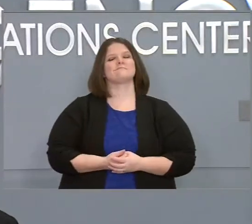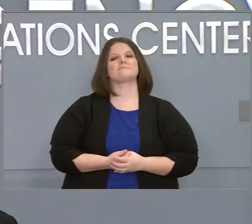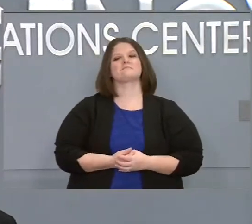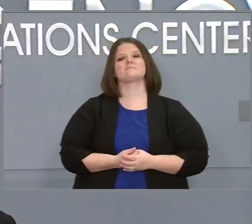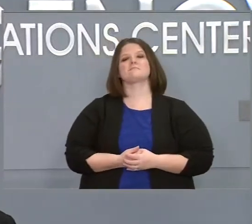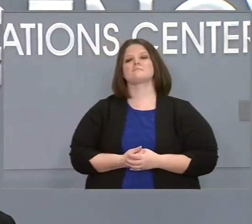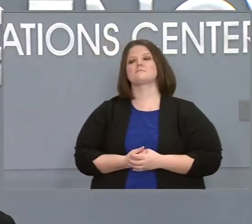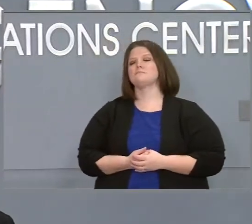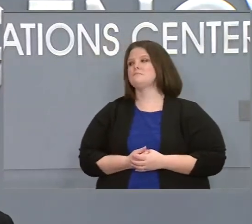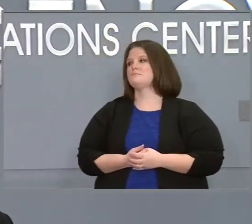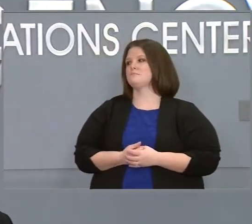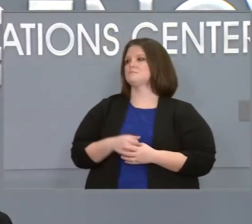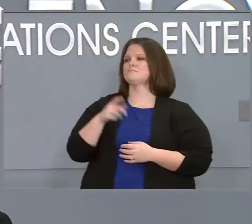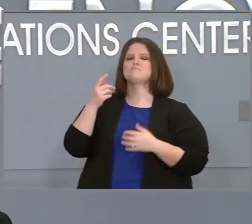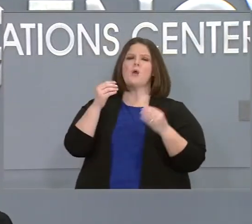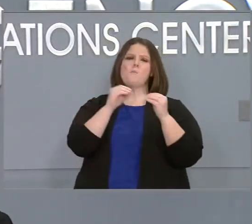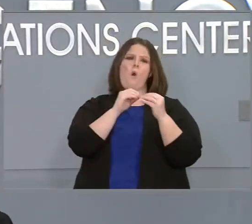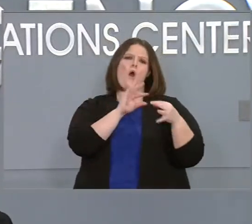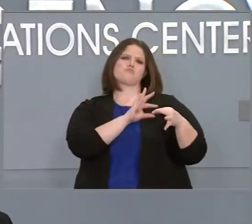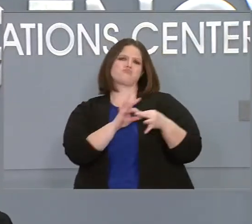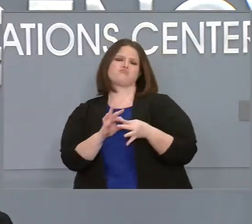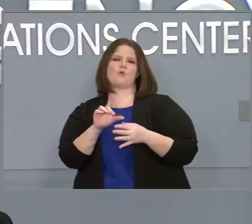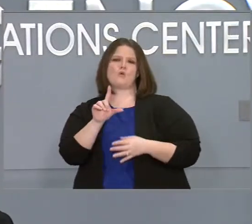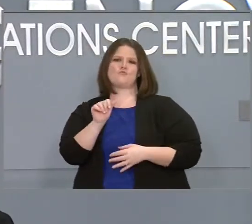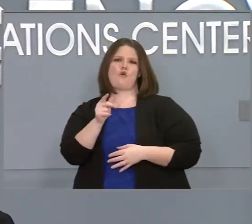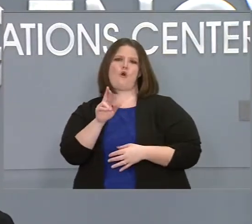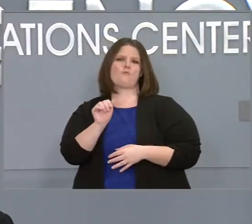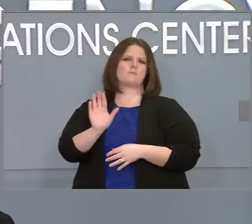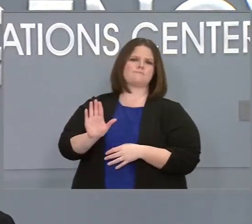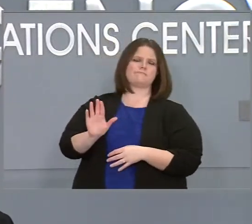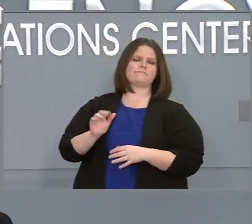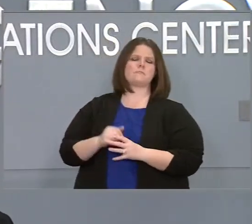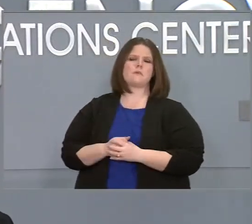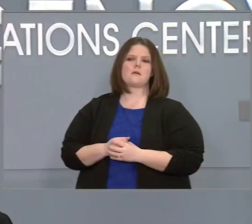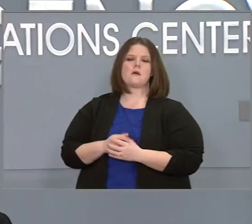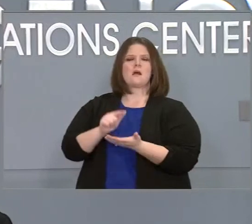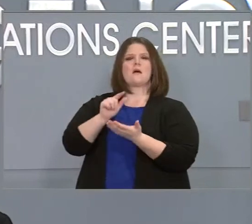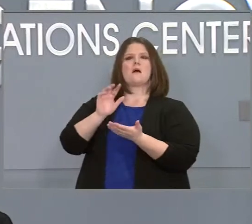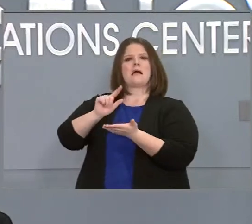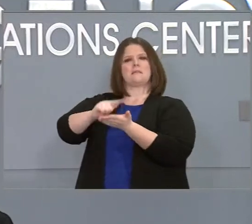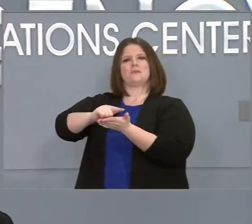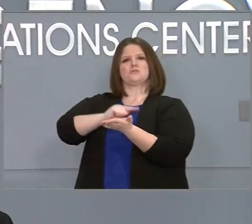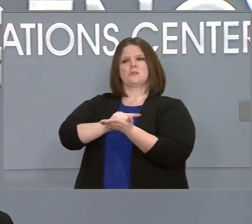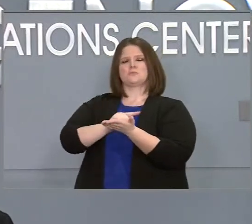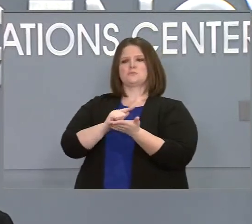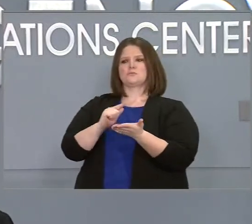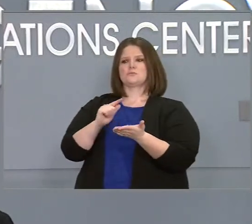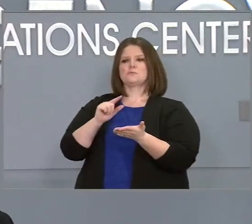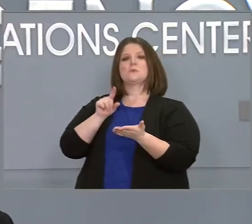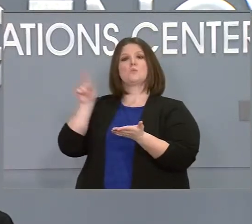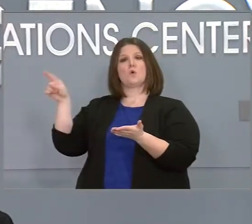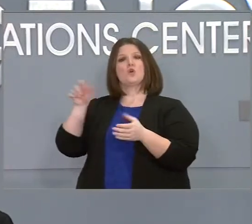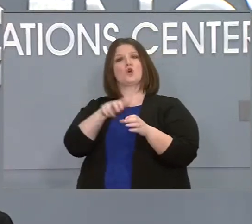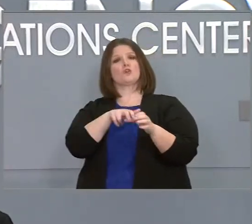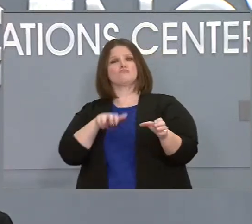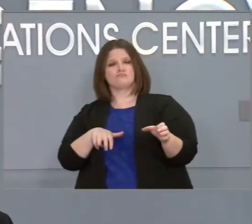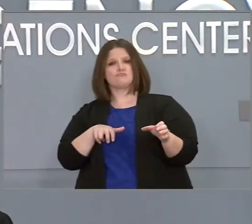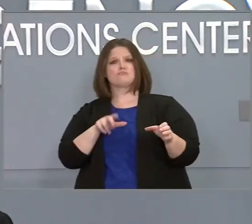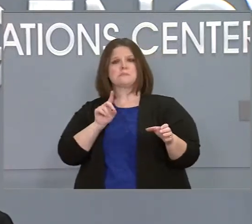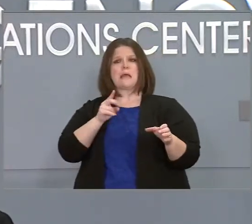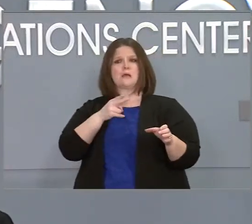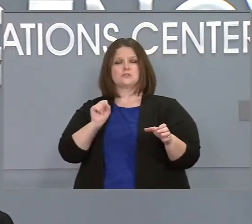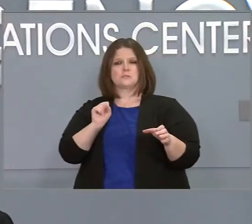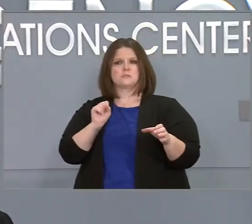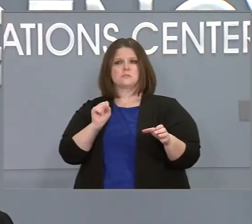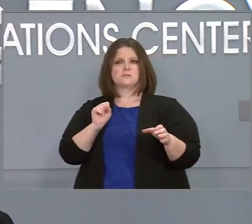Kind of going off what Laura is saying on legislation, and that you're leaving this office. Is there,